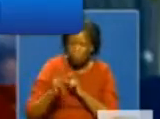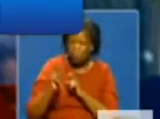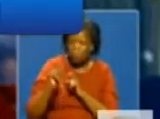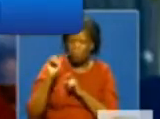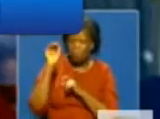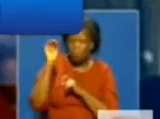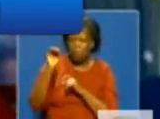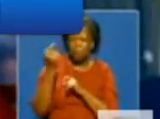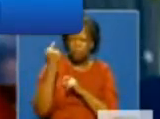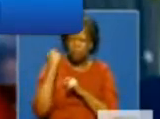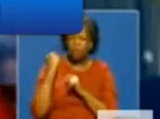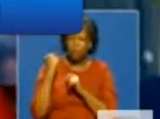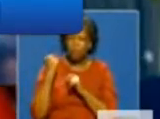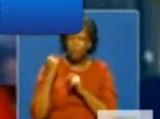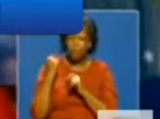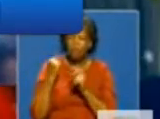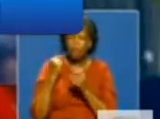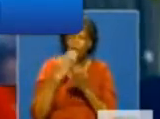sub-article 10,